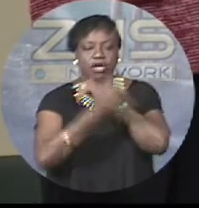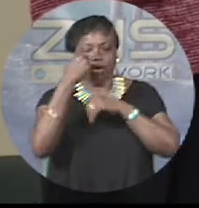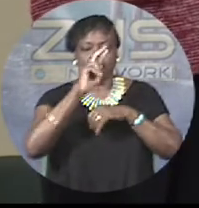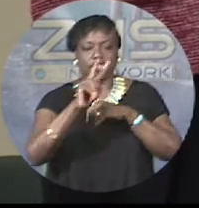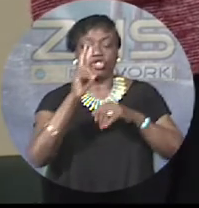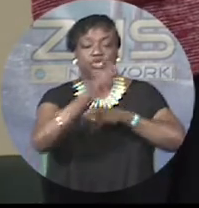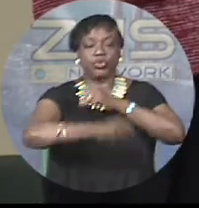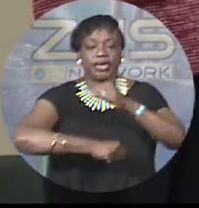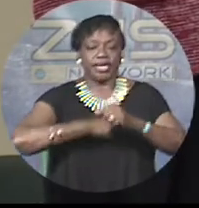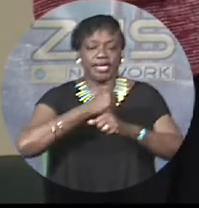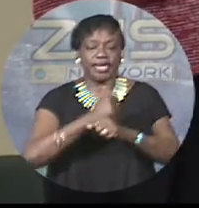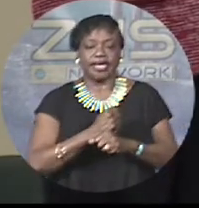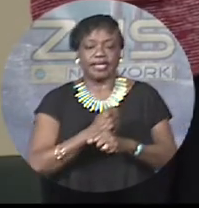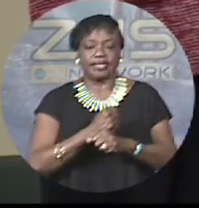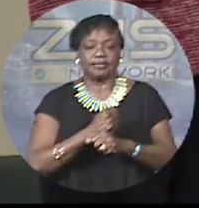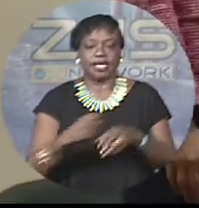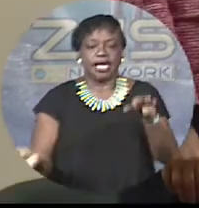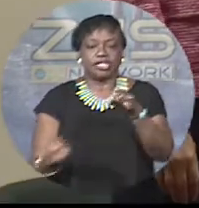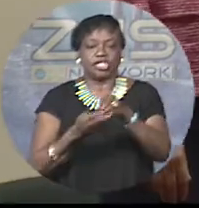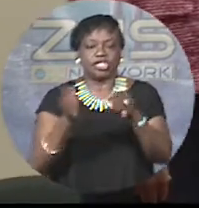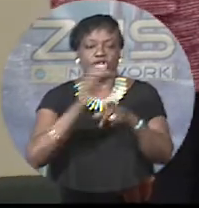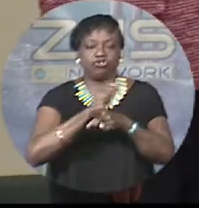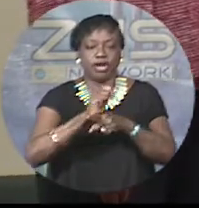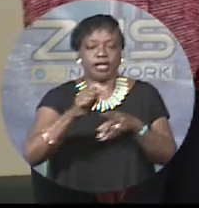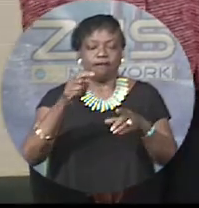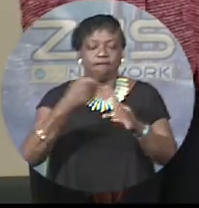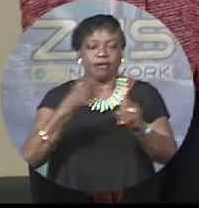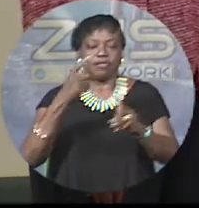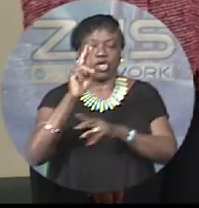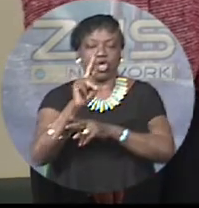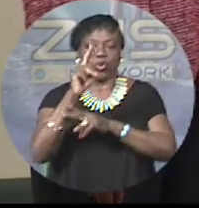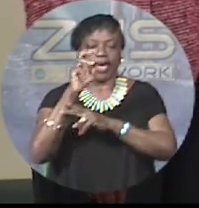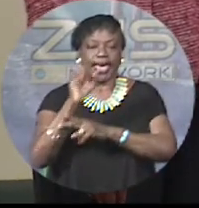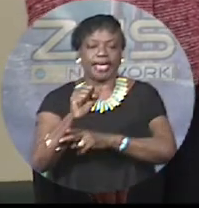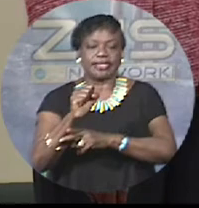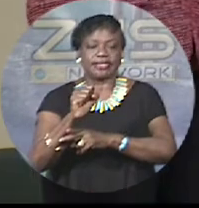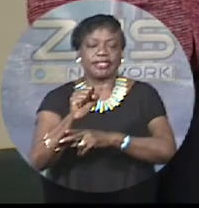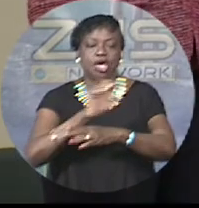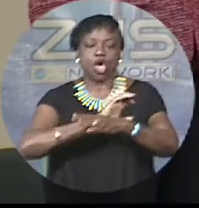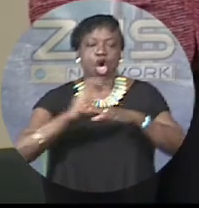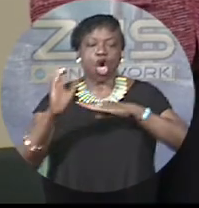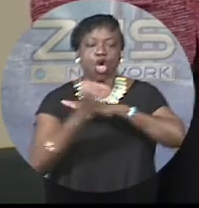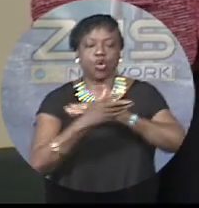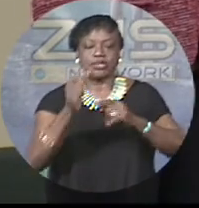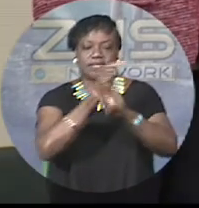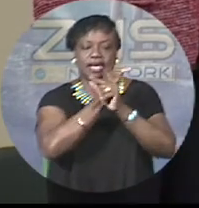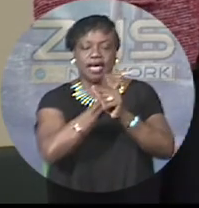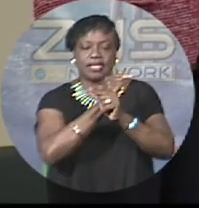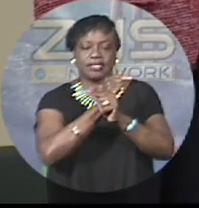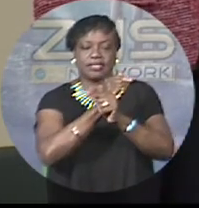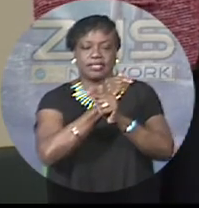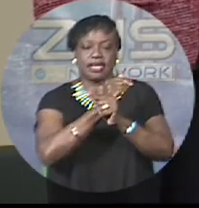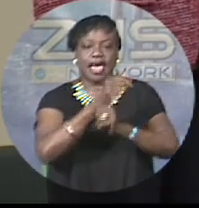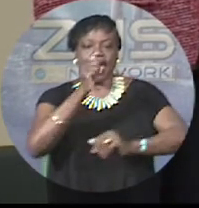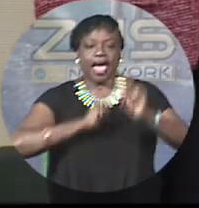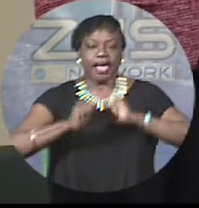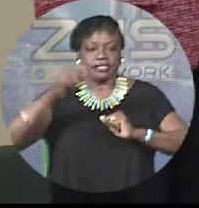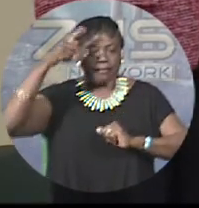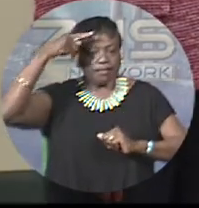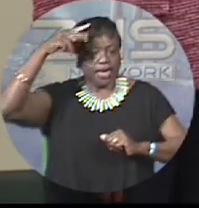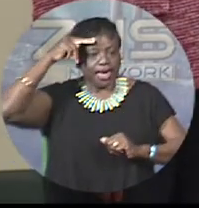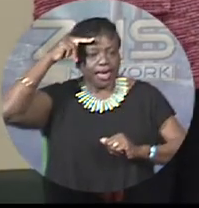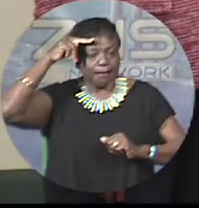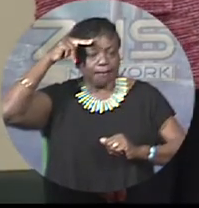with the U.S. Coast Guard. Applauding this step was Acting Prime Minister the Honorable Peter Turnquest, who noted the important role those Marine officers play